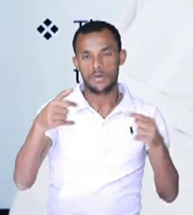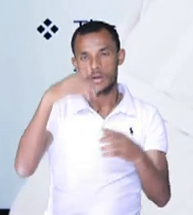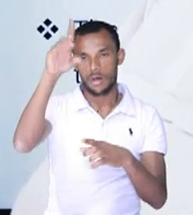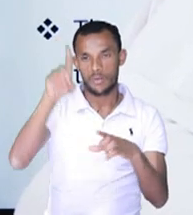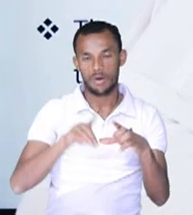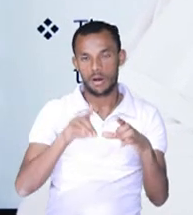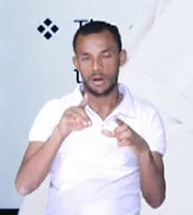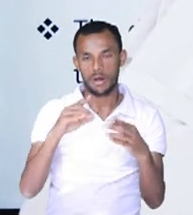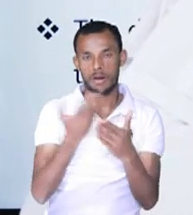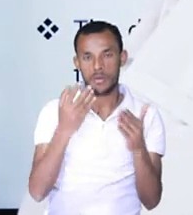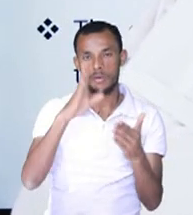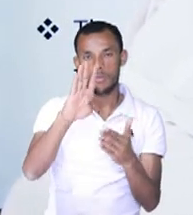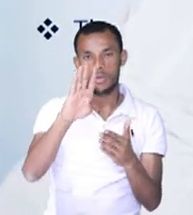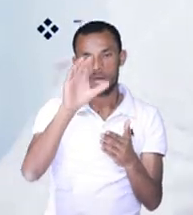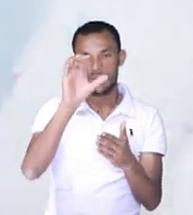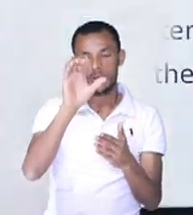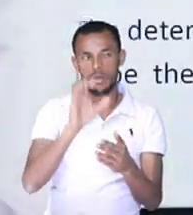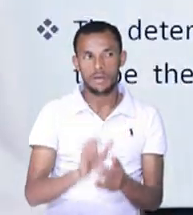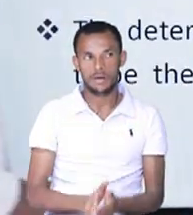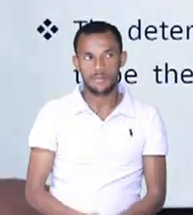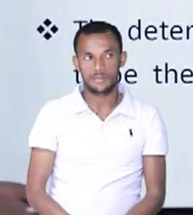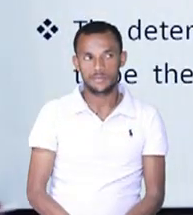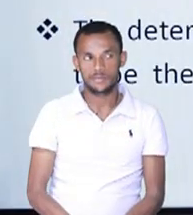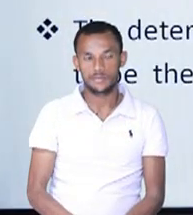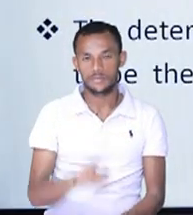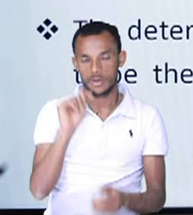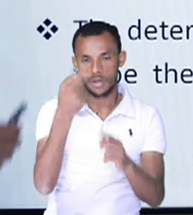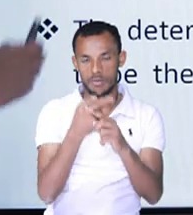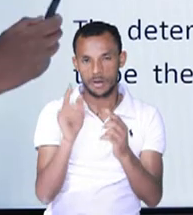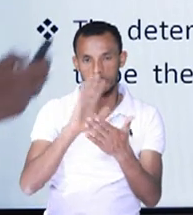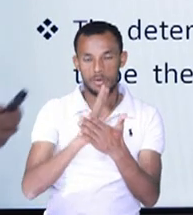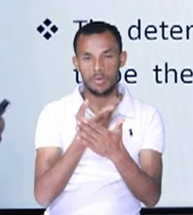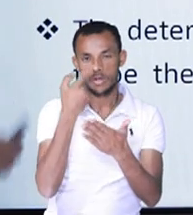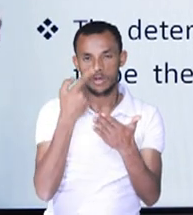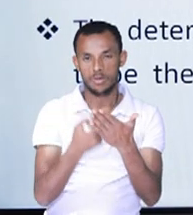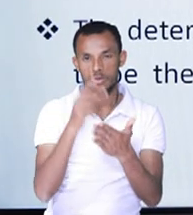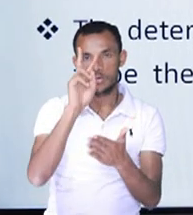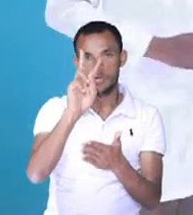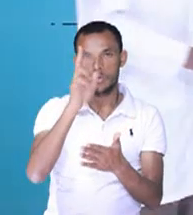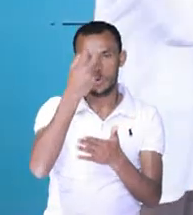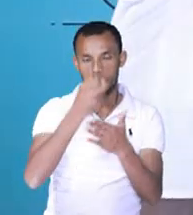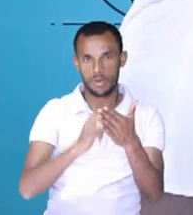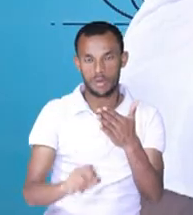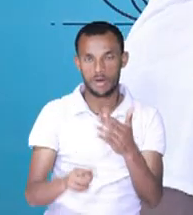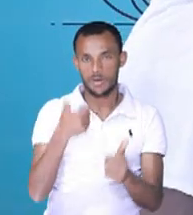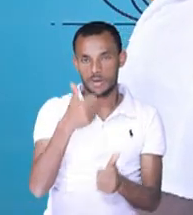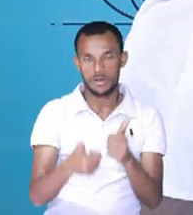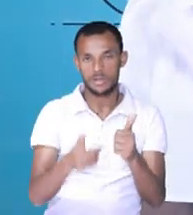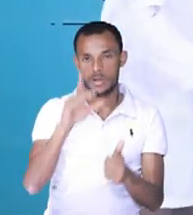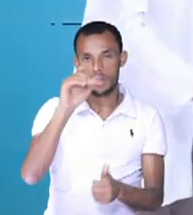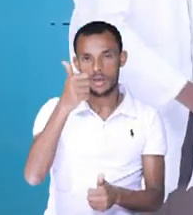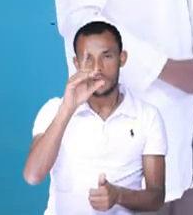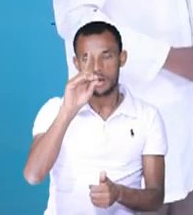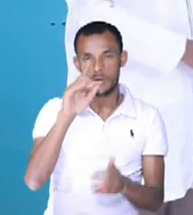diagonal elements, B, C it comes. The difference between these two products, which is AD